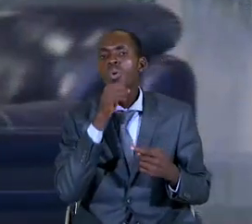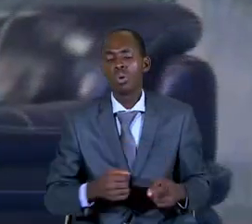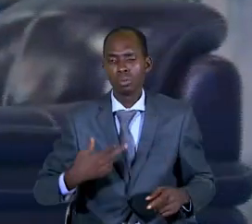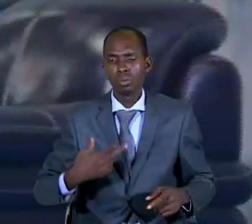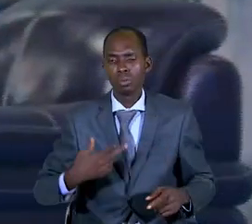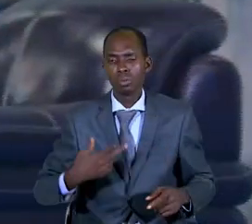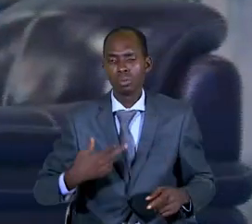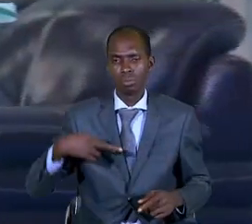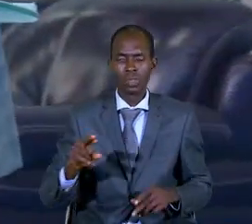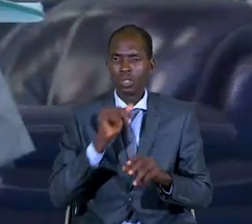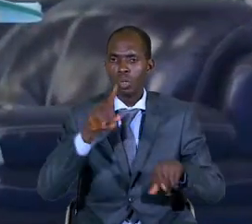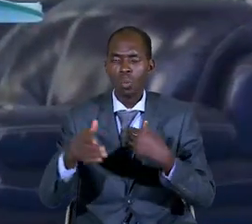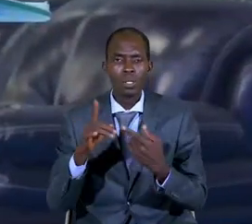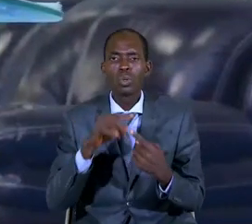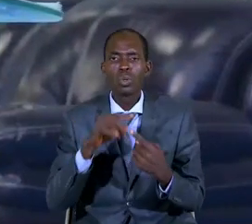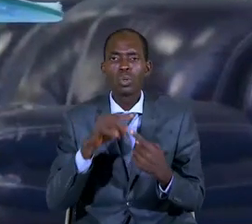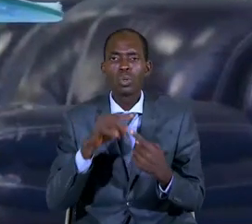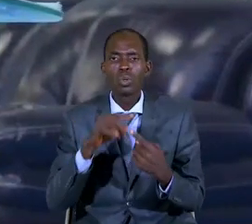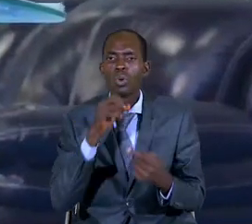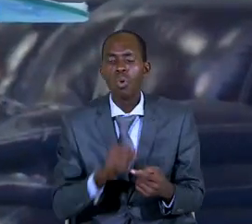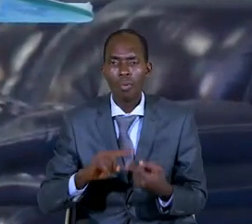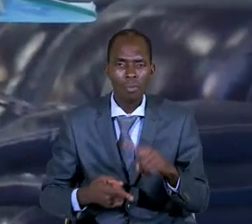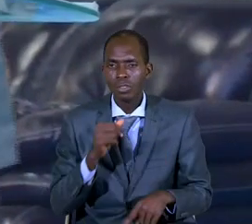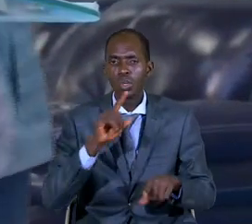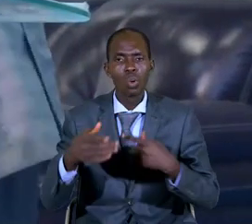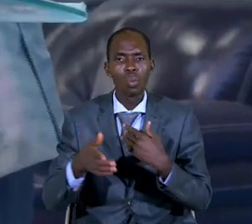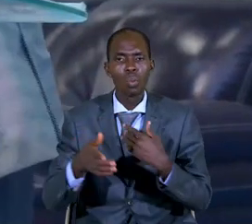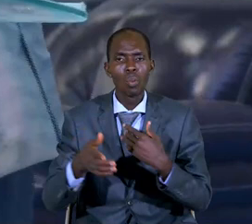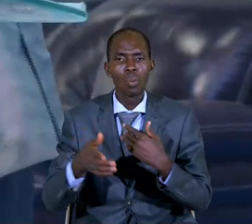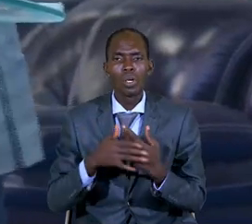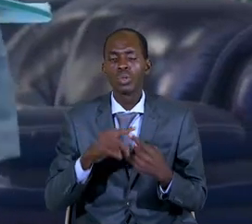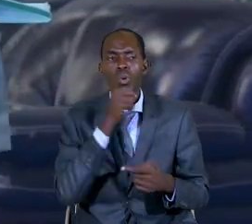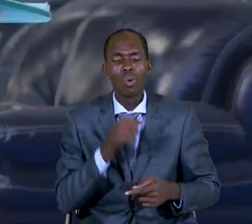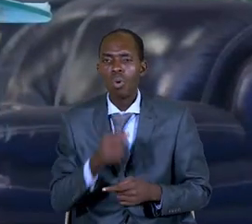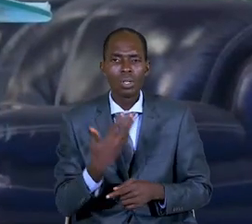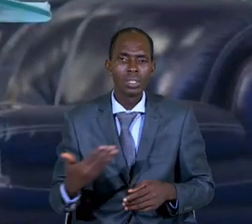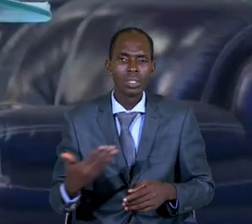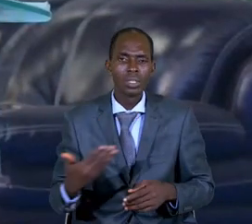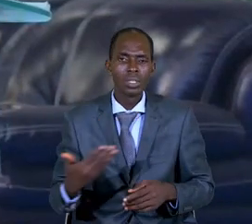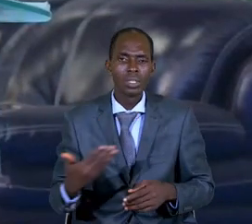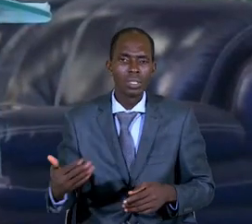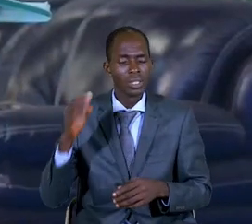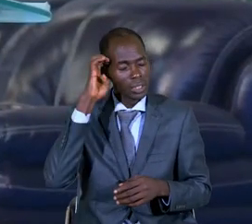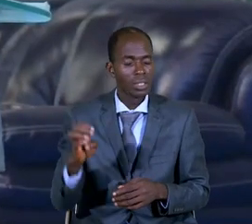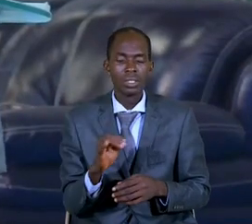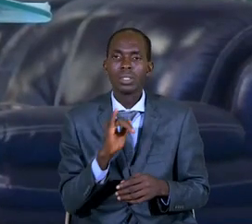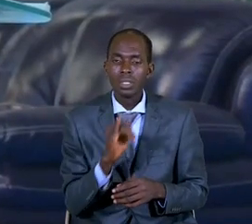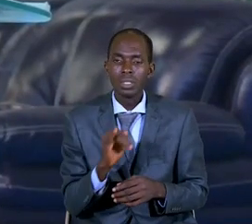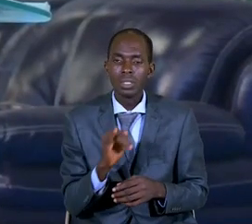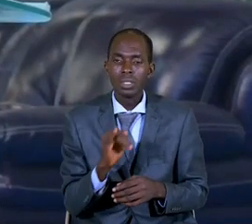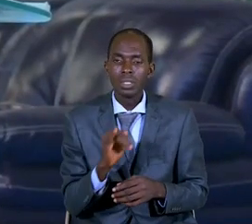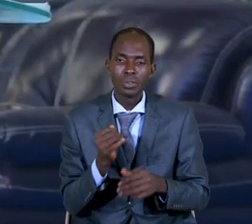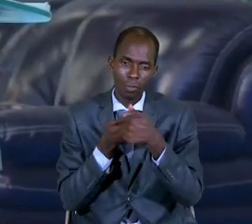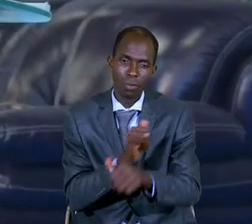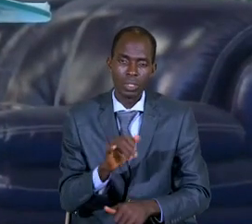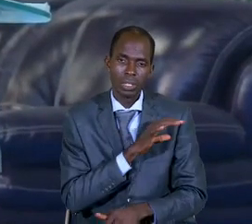go back to old friends. He didn't go back to all those old things. He received his sight. I'm talking to somebody